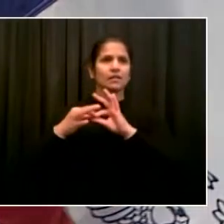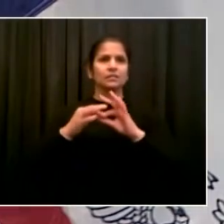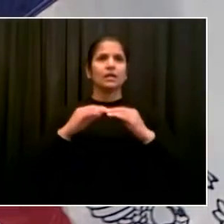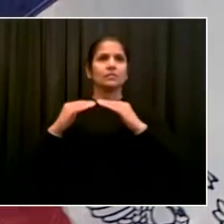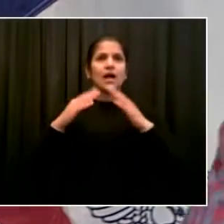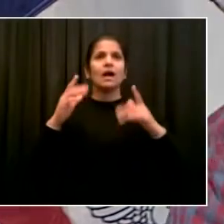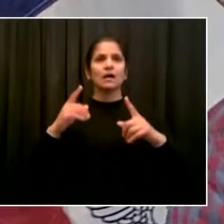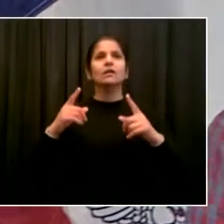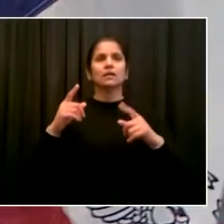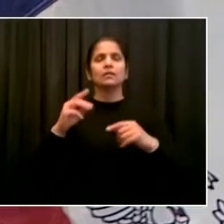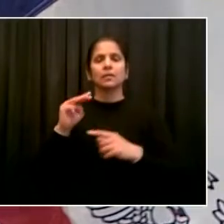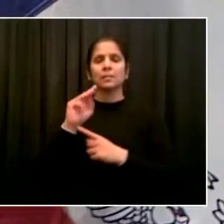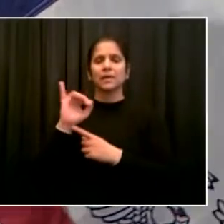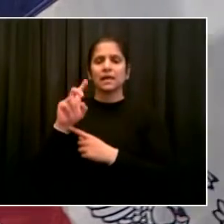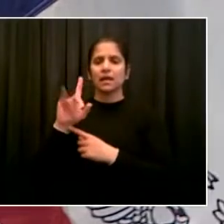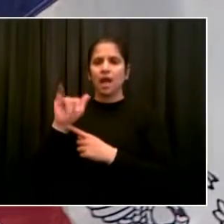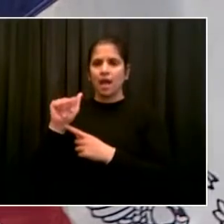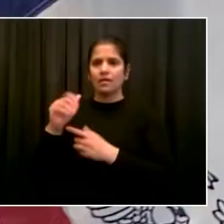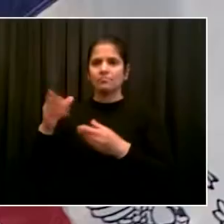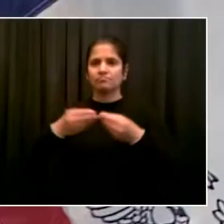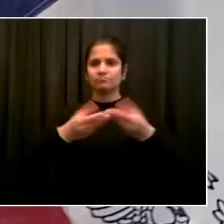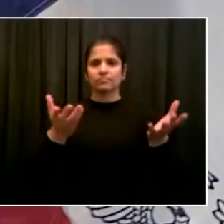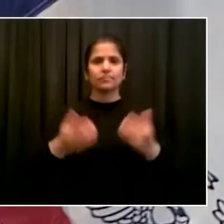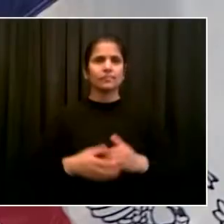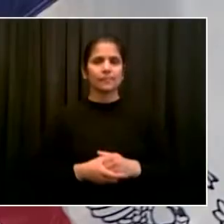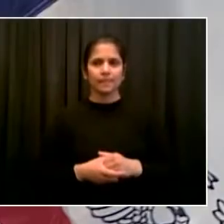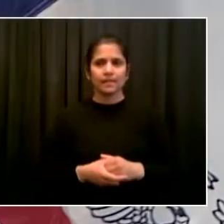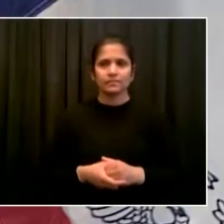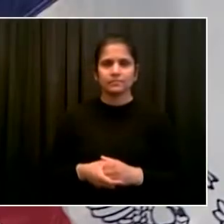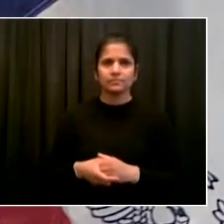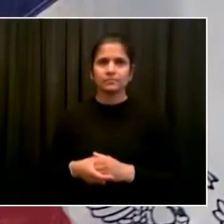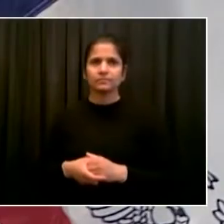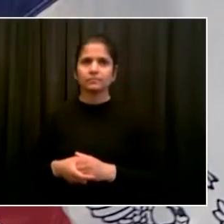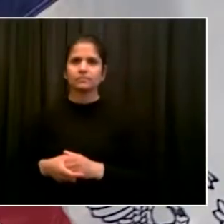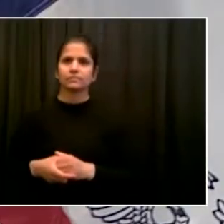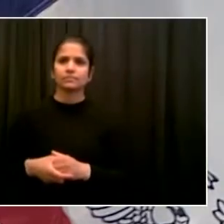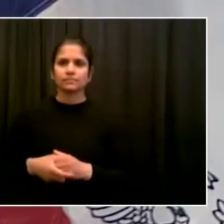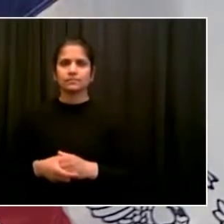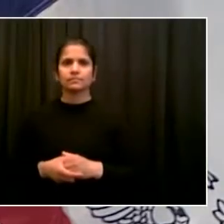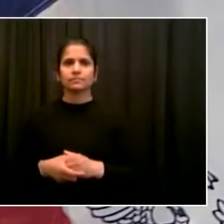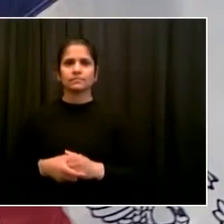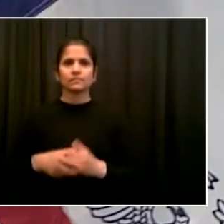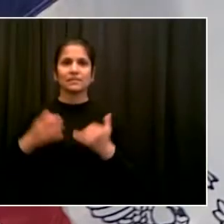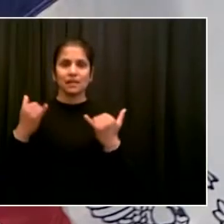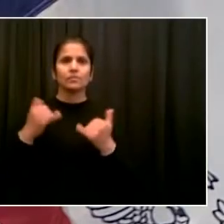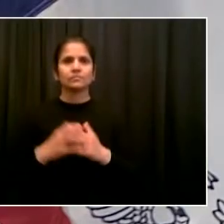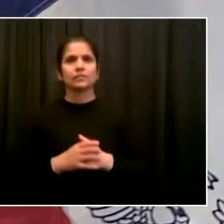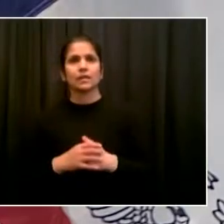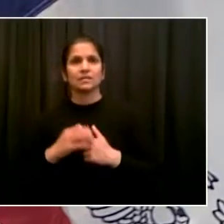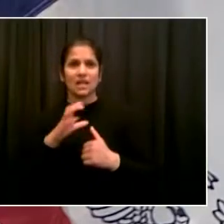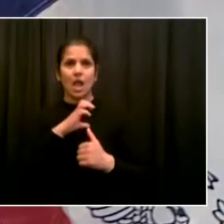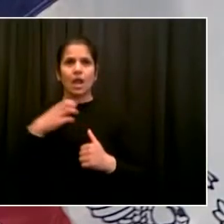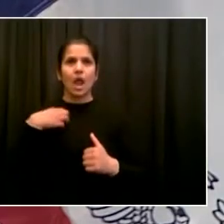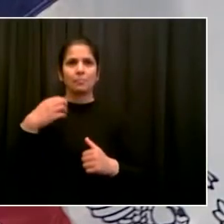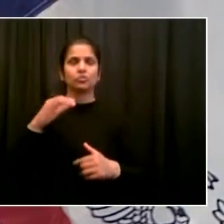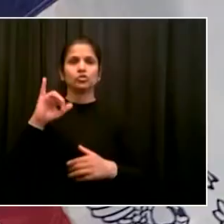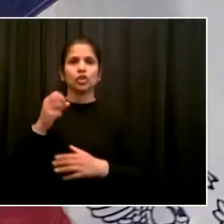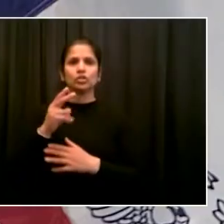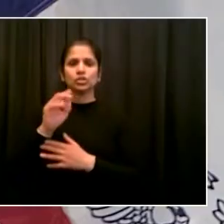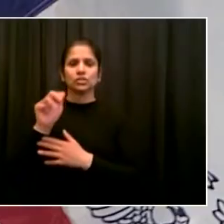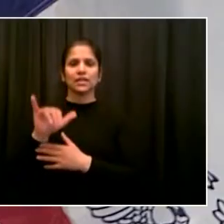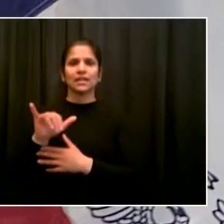now begin our Q&A. As a reminder, we're joined today by Commissioner Shea, by Jennifer Jones-Austin, Arvo Rice, Wes